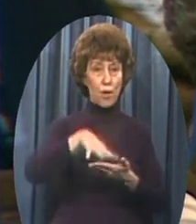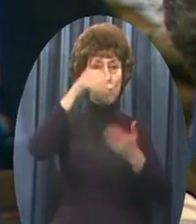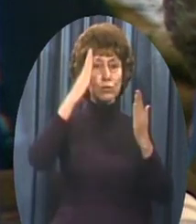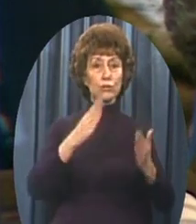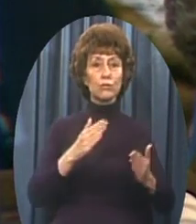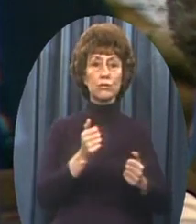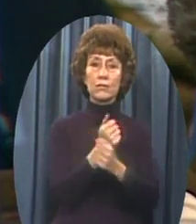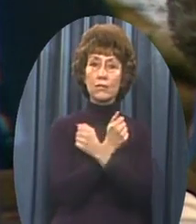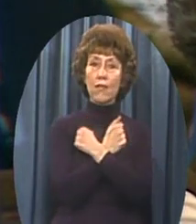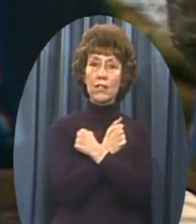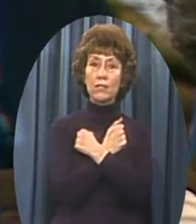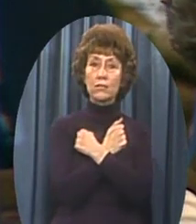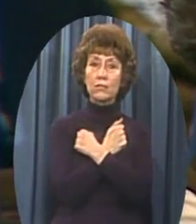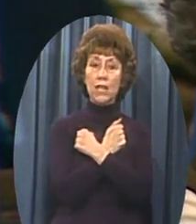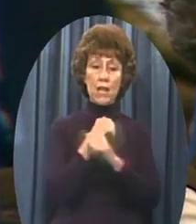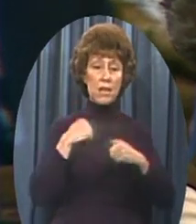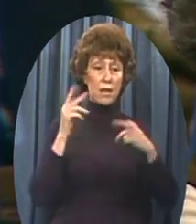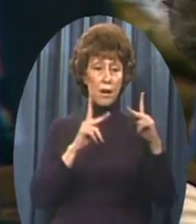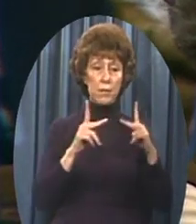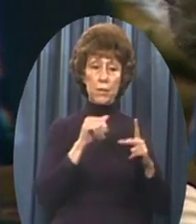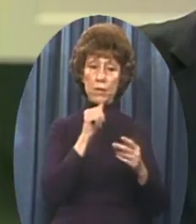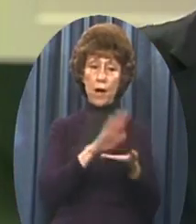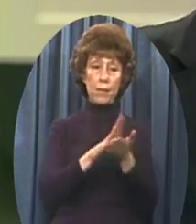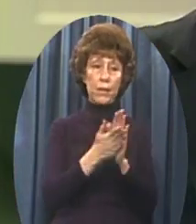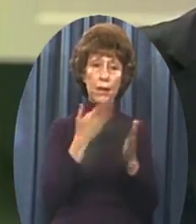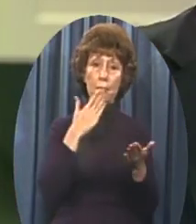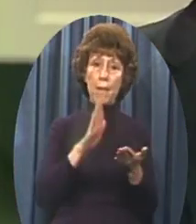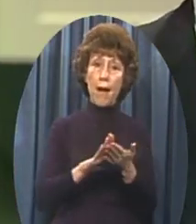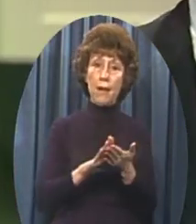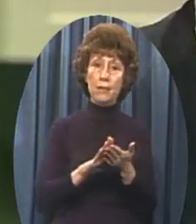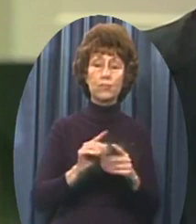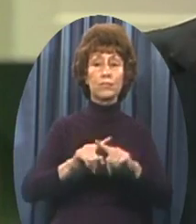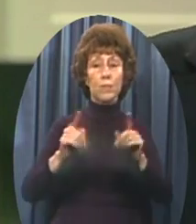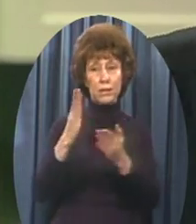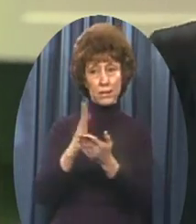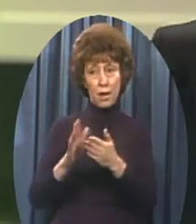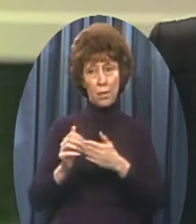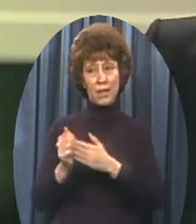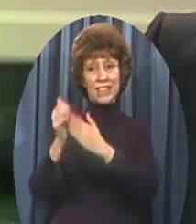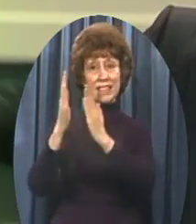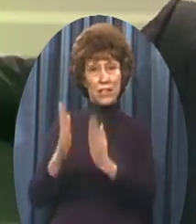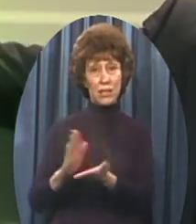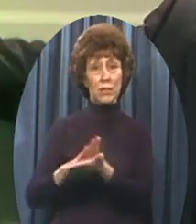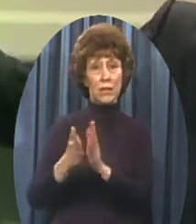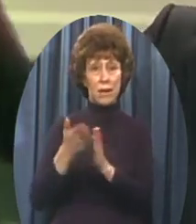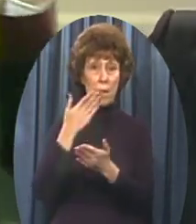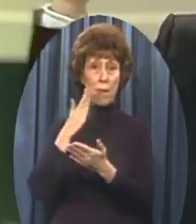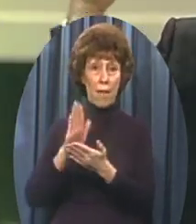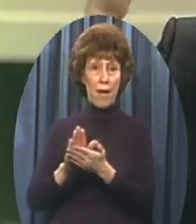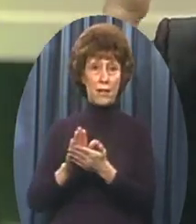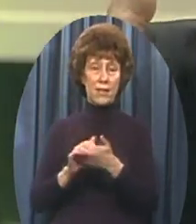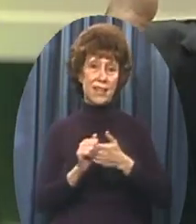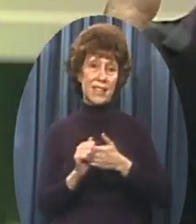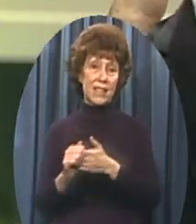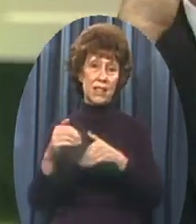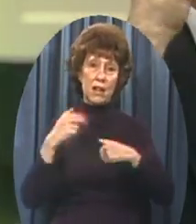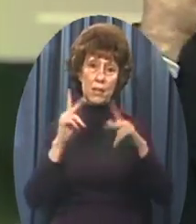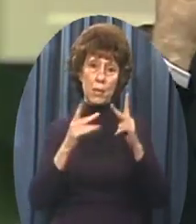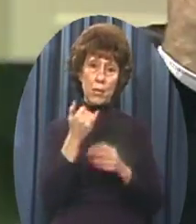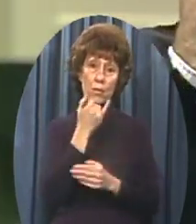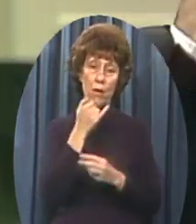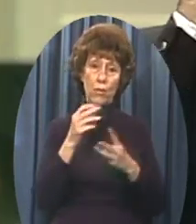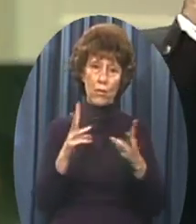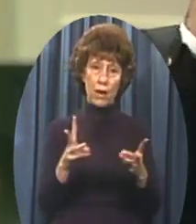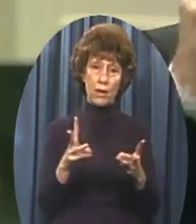Young people haven't gone bad. Just some facets of leadership, and we need to change the leadership. We need to get parents who are supposed to